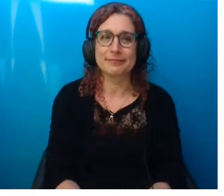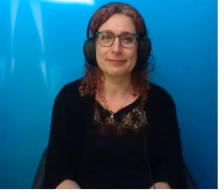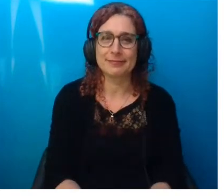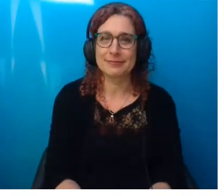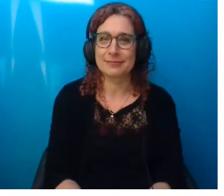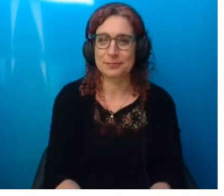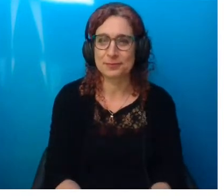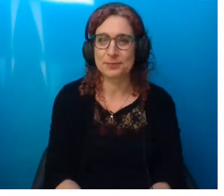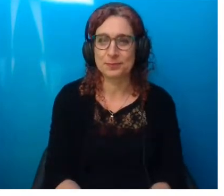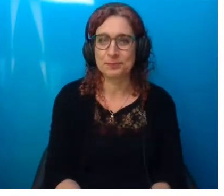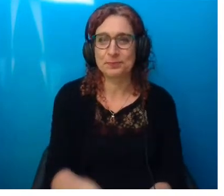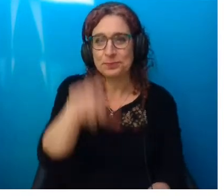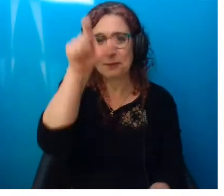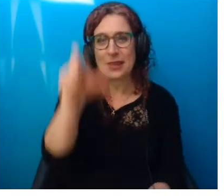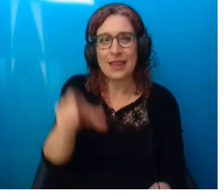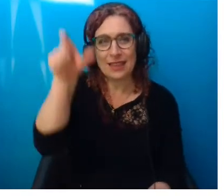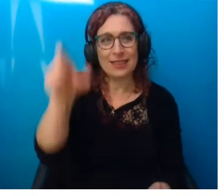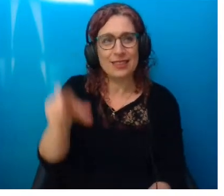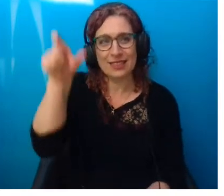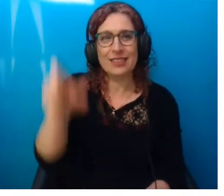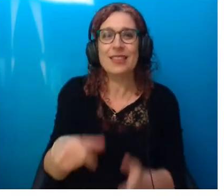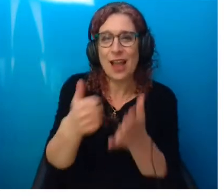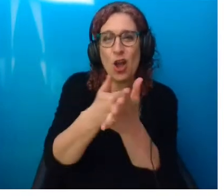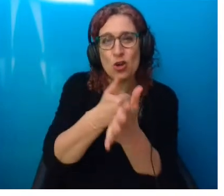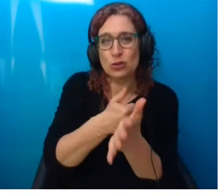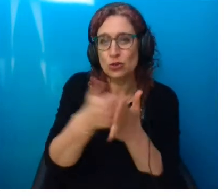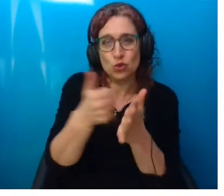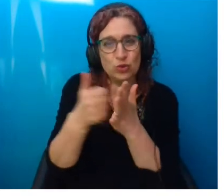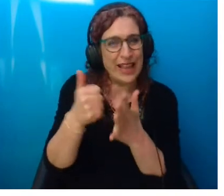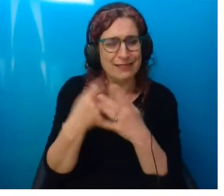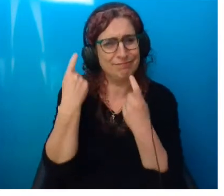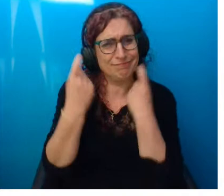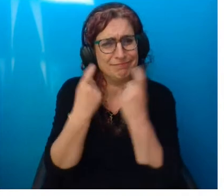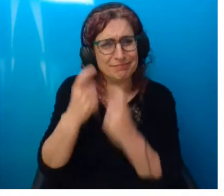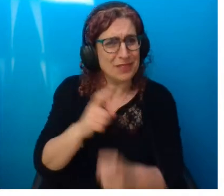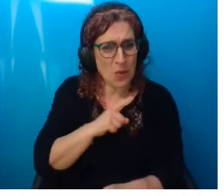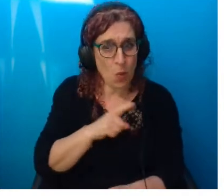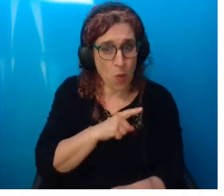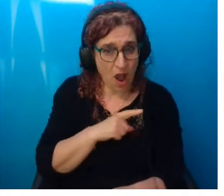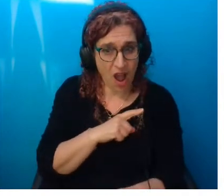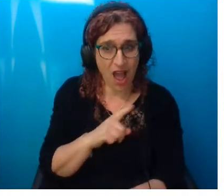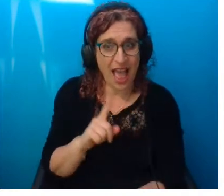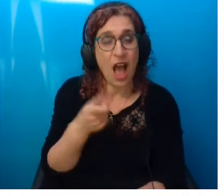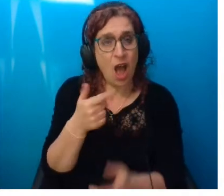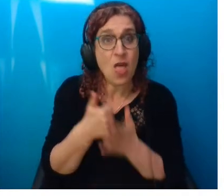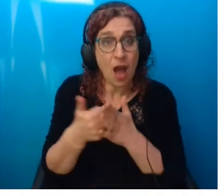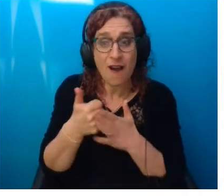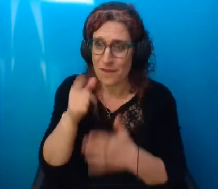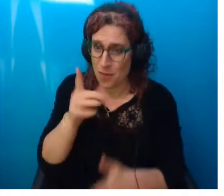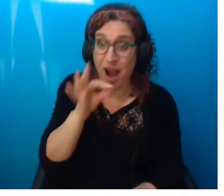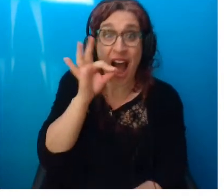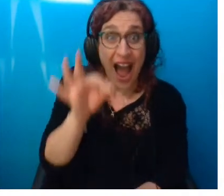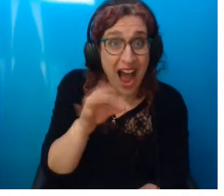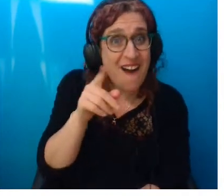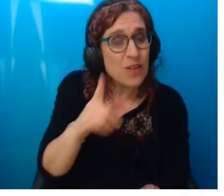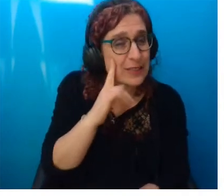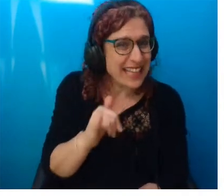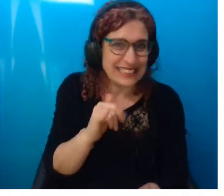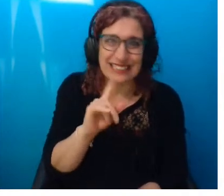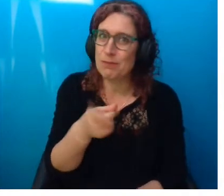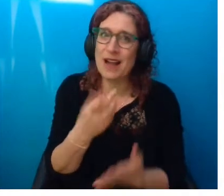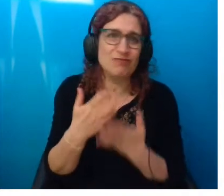for tests. There's no point. It very, very, very rarely progresses to anything else. The only thing to